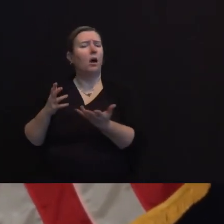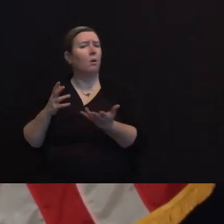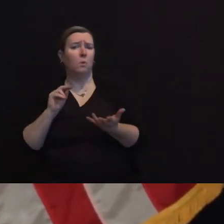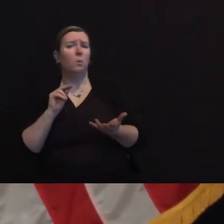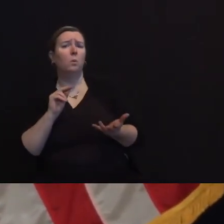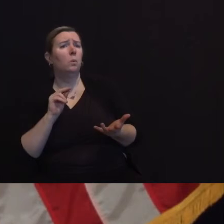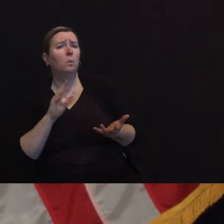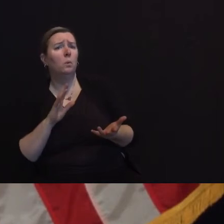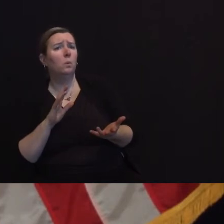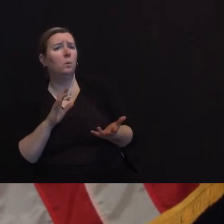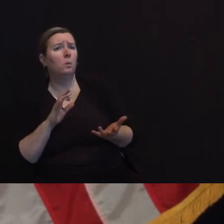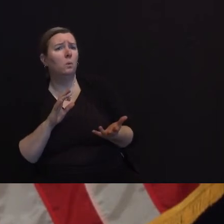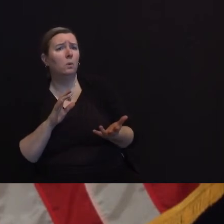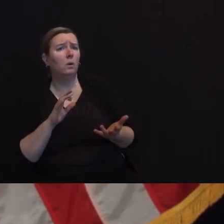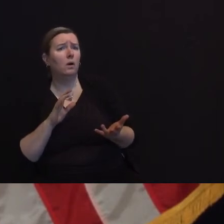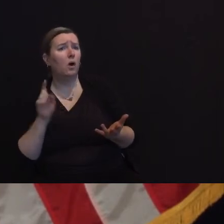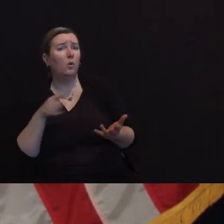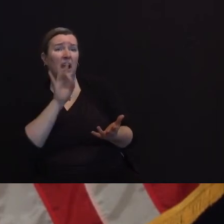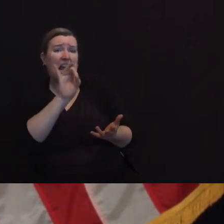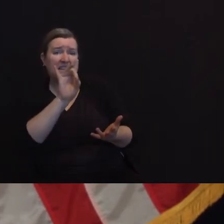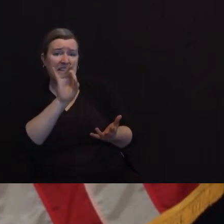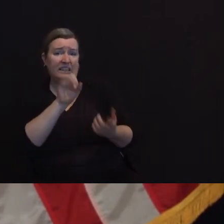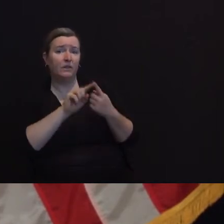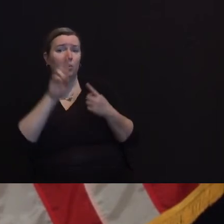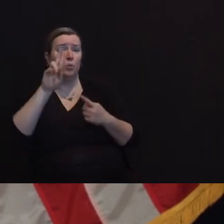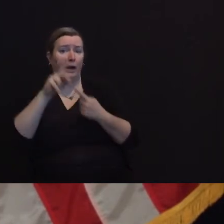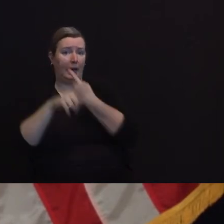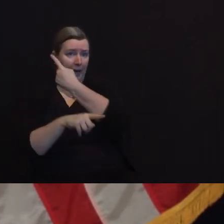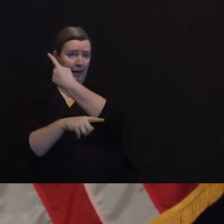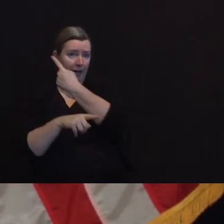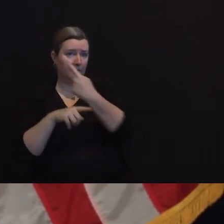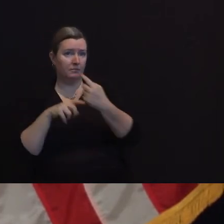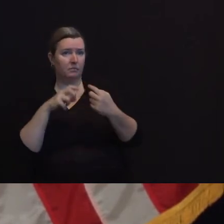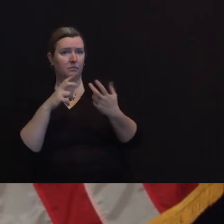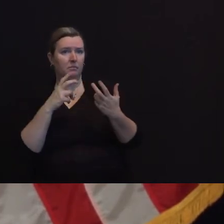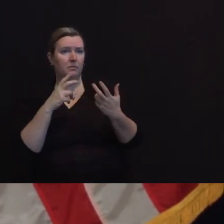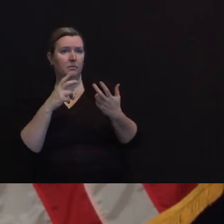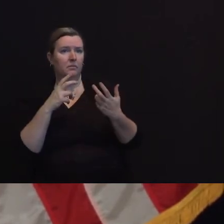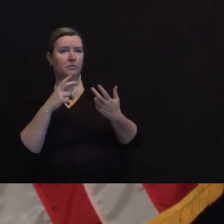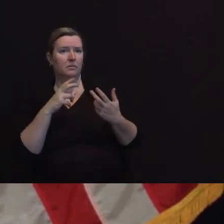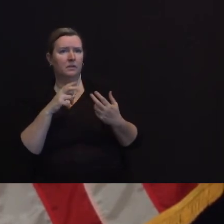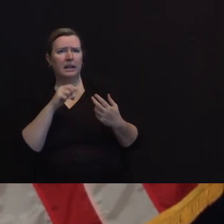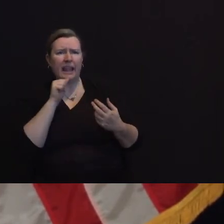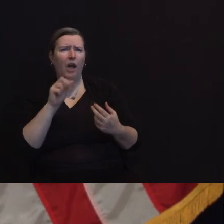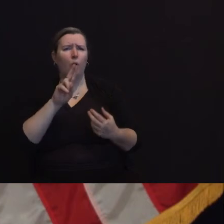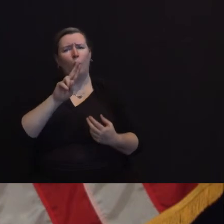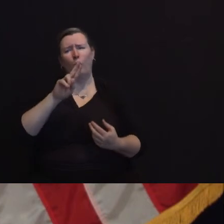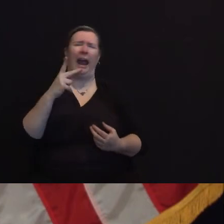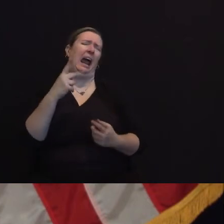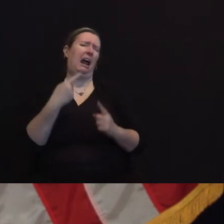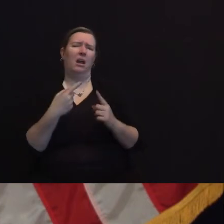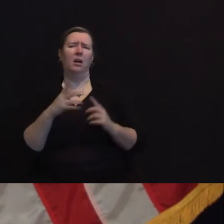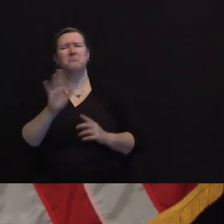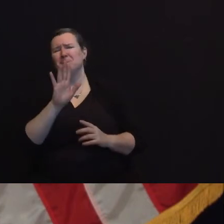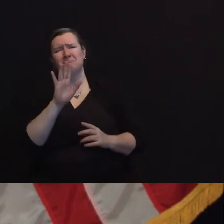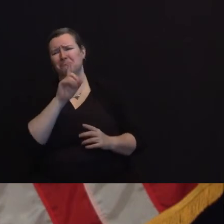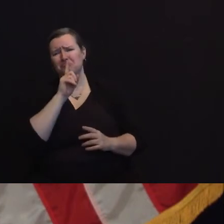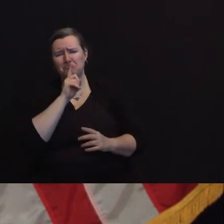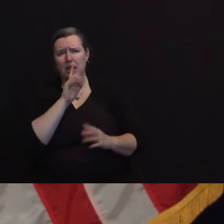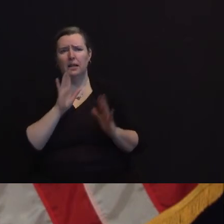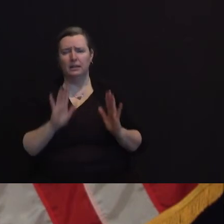strain. I guess we should stop calling it the UK strain at some point, but that's its origin.